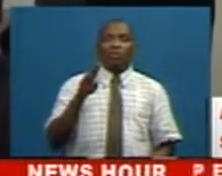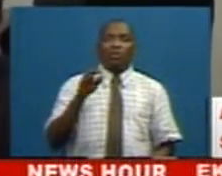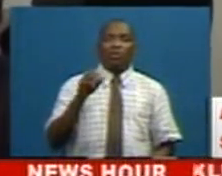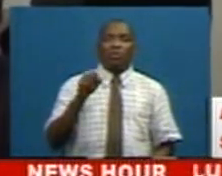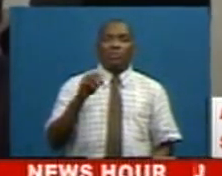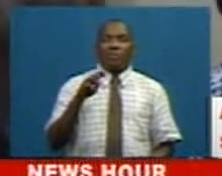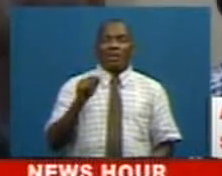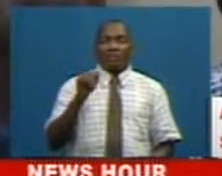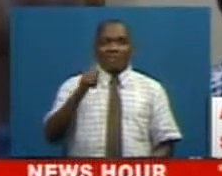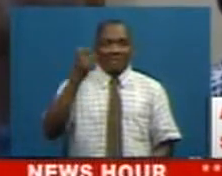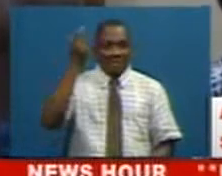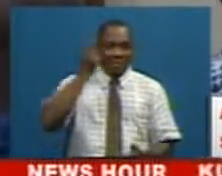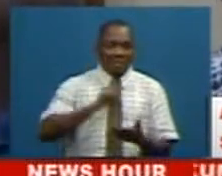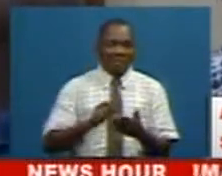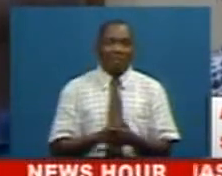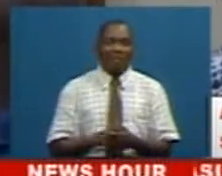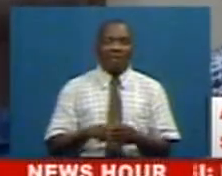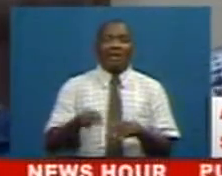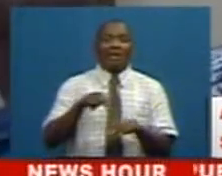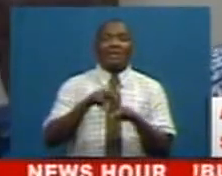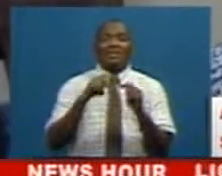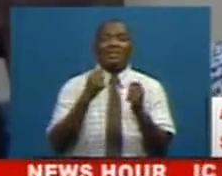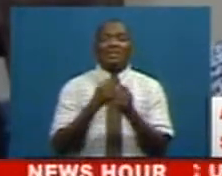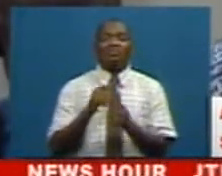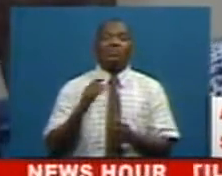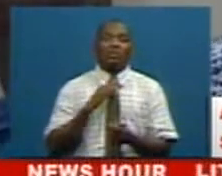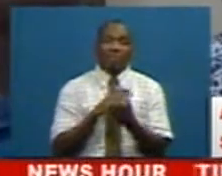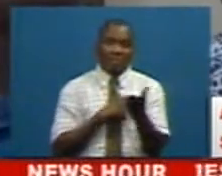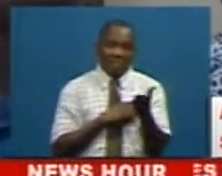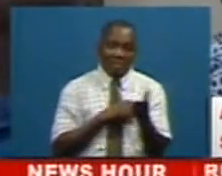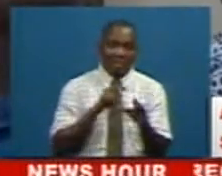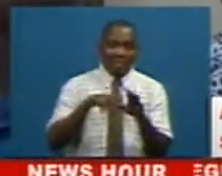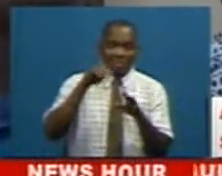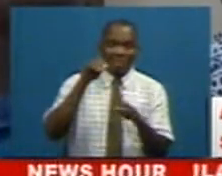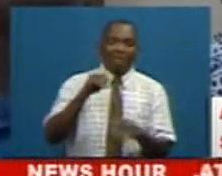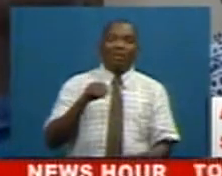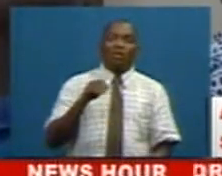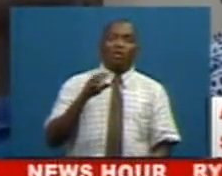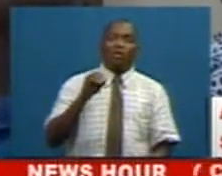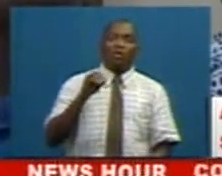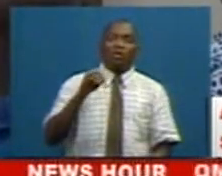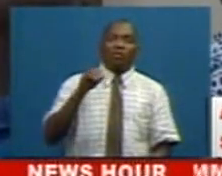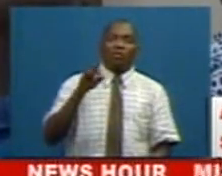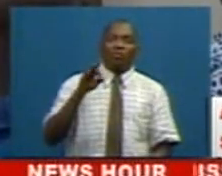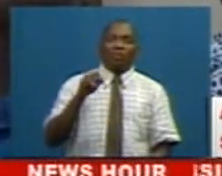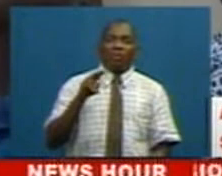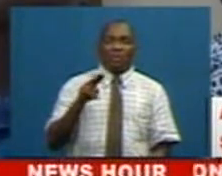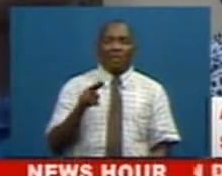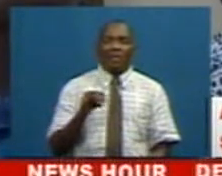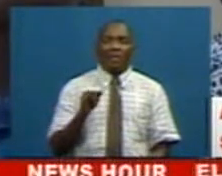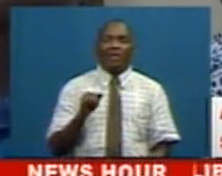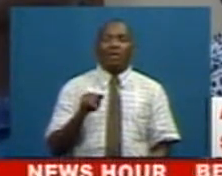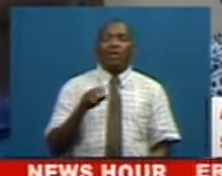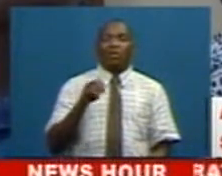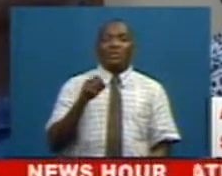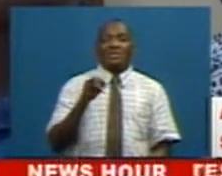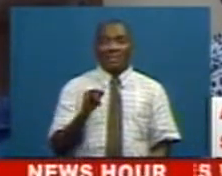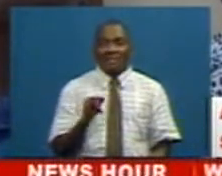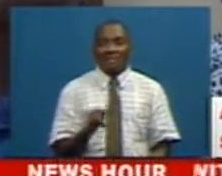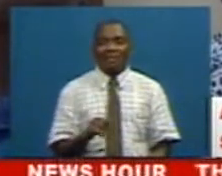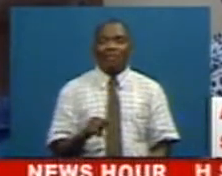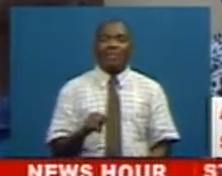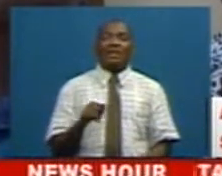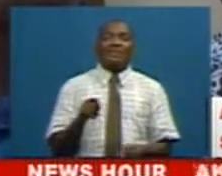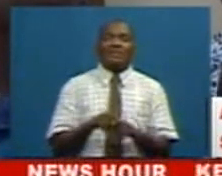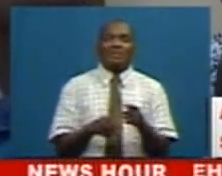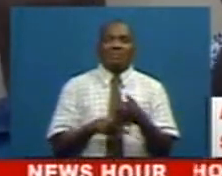is the secretary. The National Teams Committee will be chaired by Dr. Patrick Ofori, with Mr. Samuel Osei Kufo